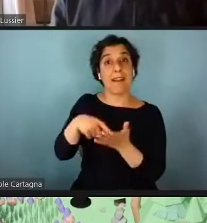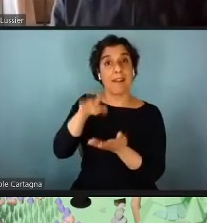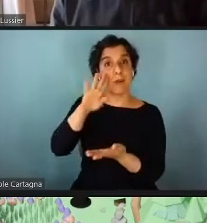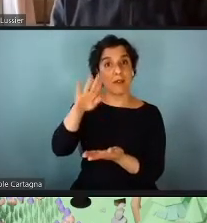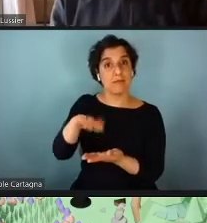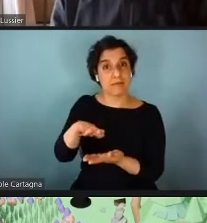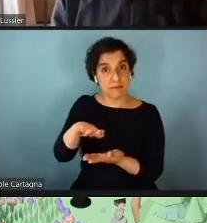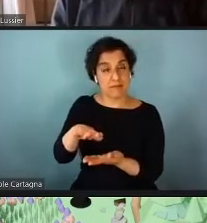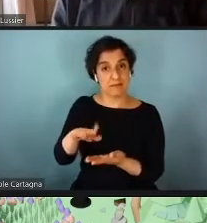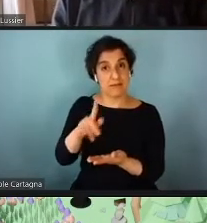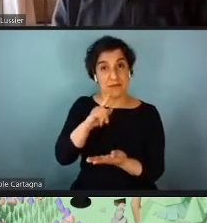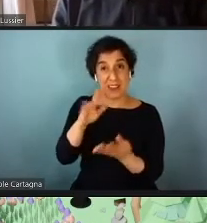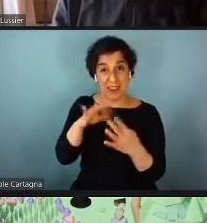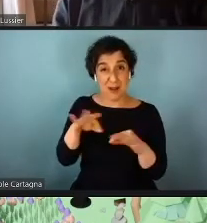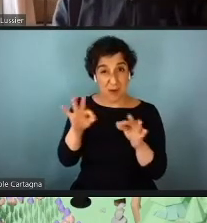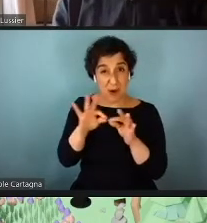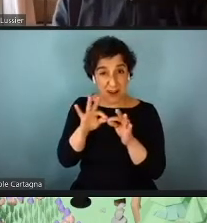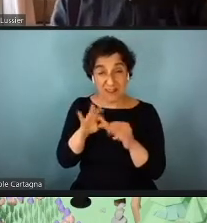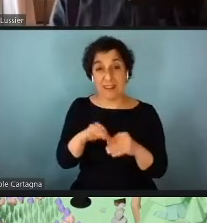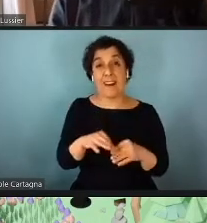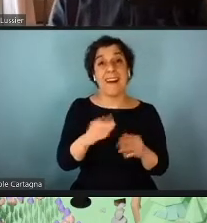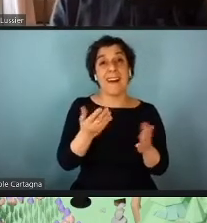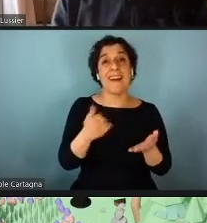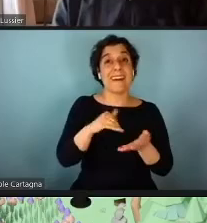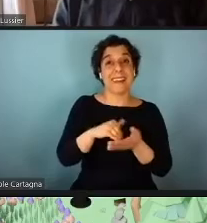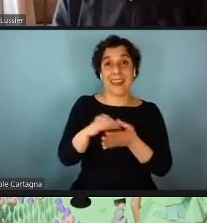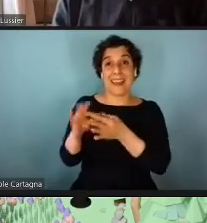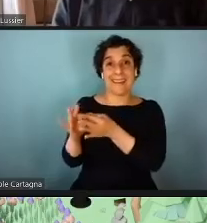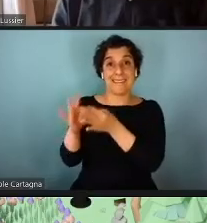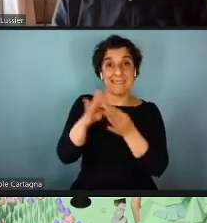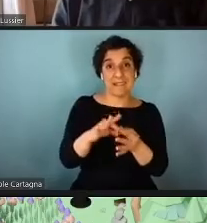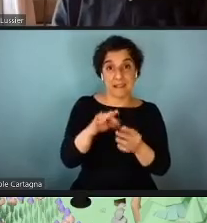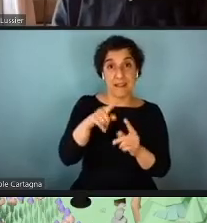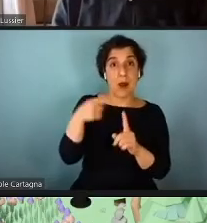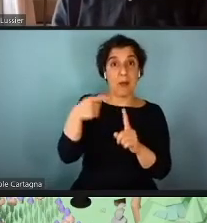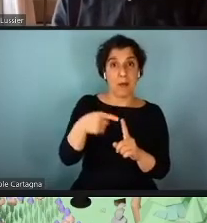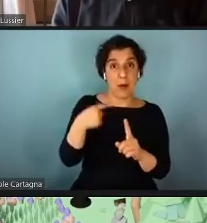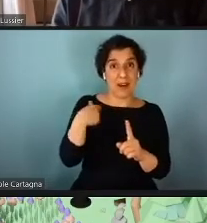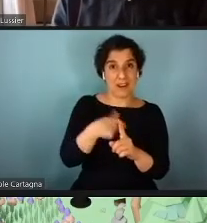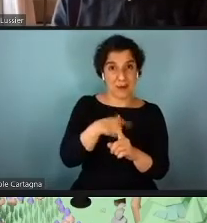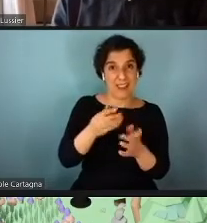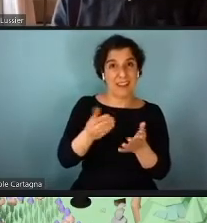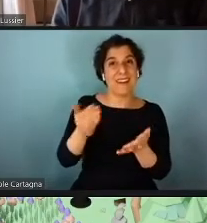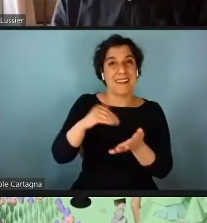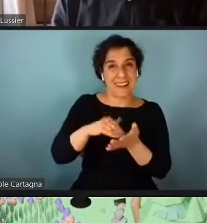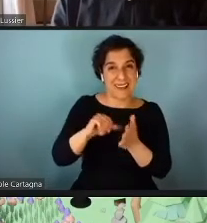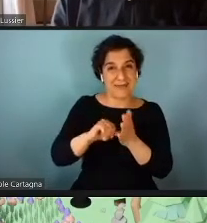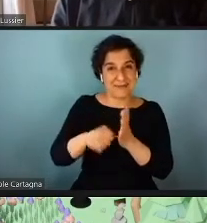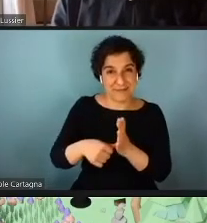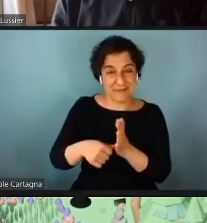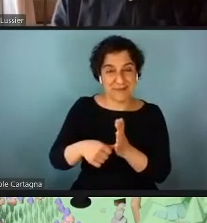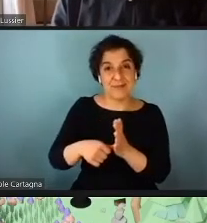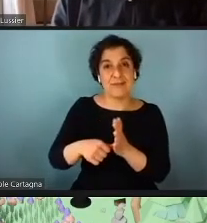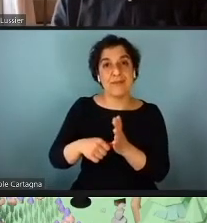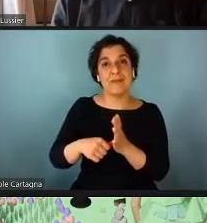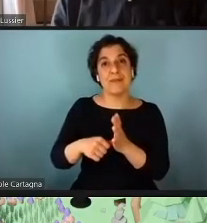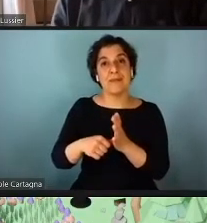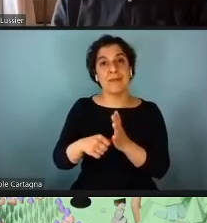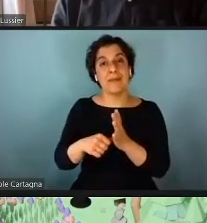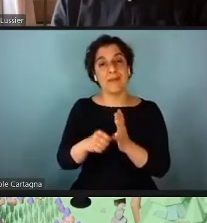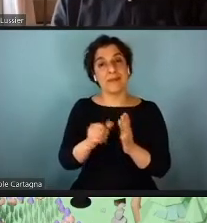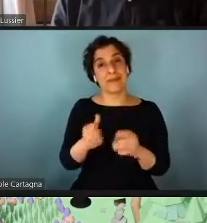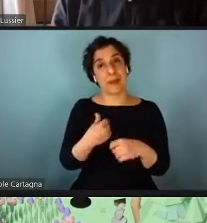really important. And again, it ties back to the point that we've been mentioning before about, making sure